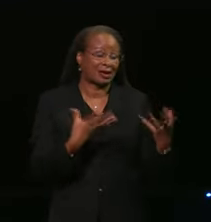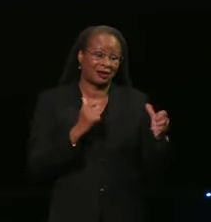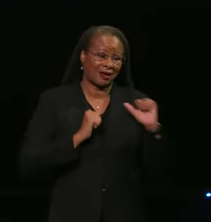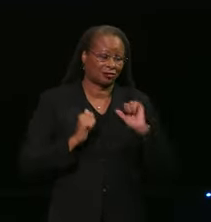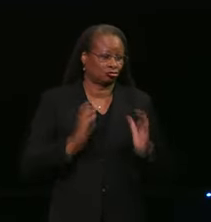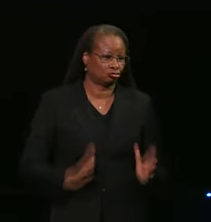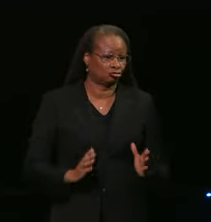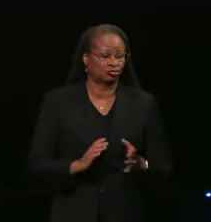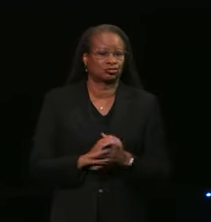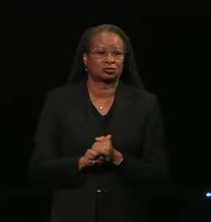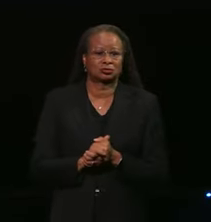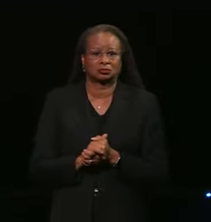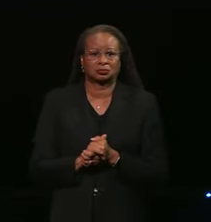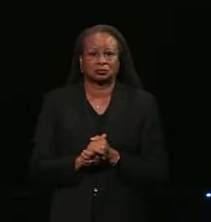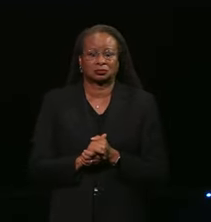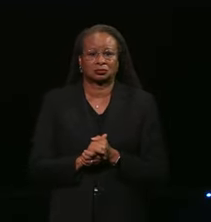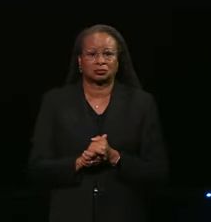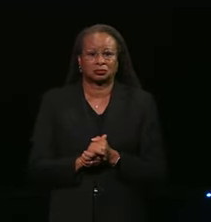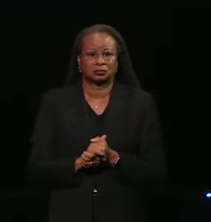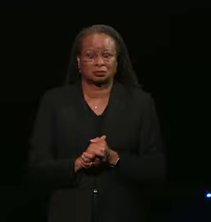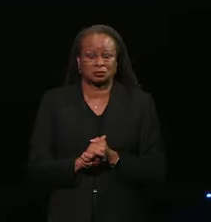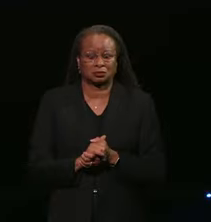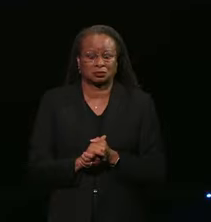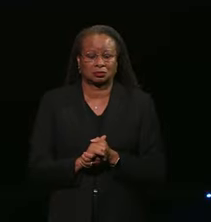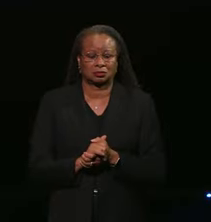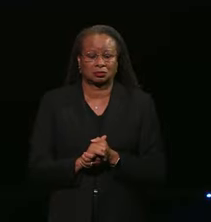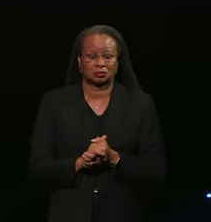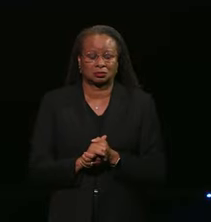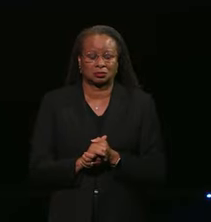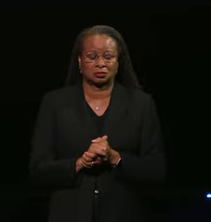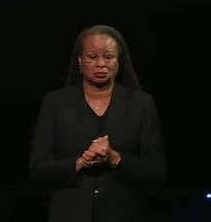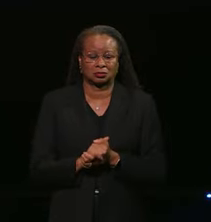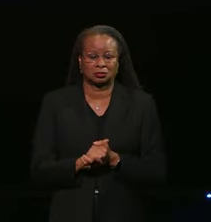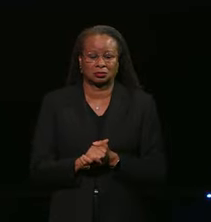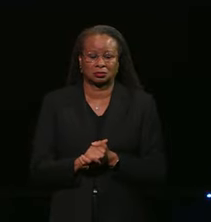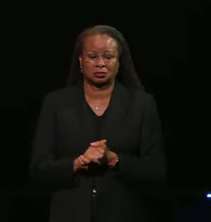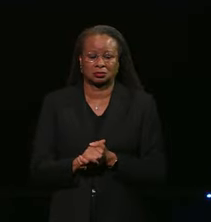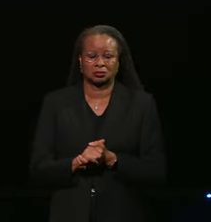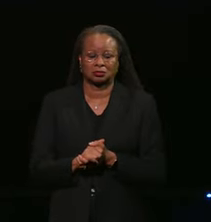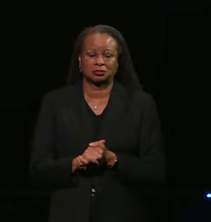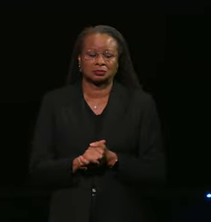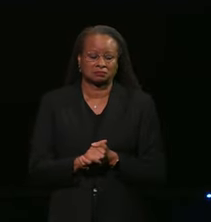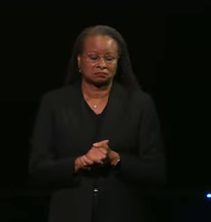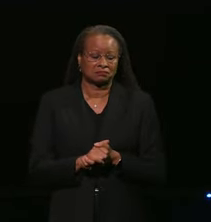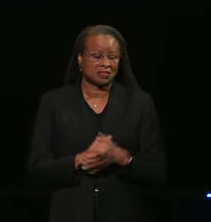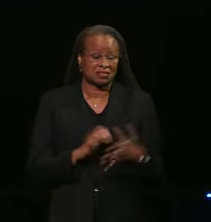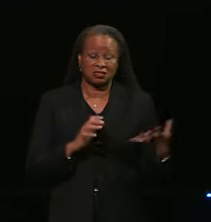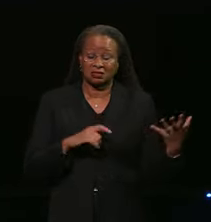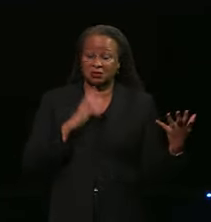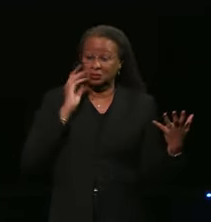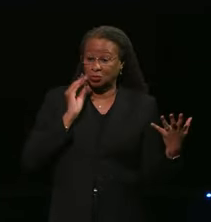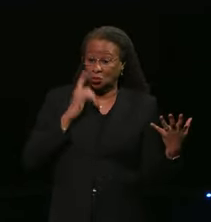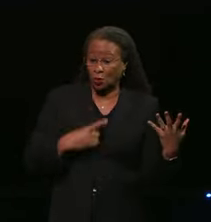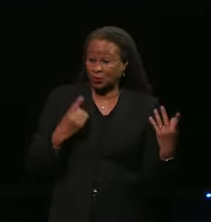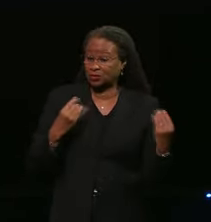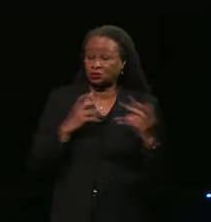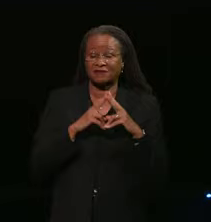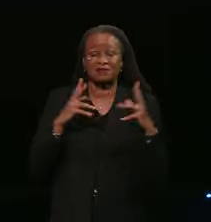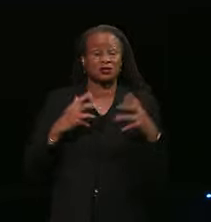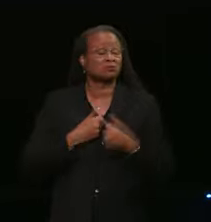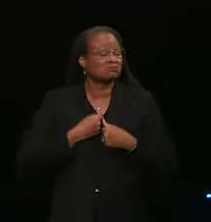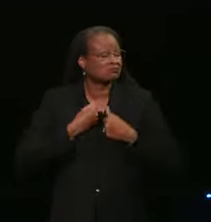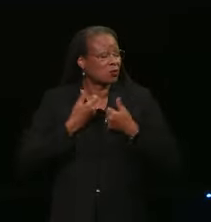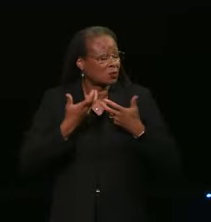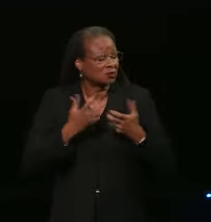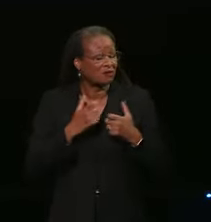and we were living such a huge and emotional experience. And